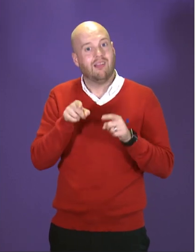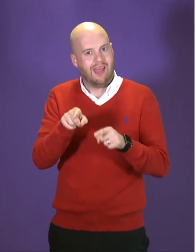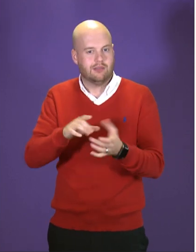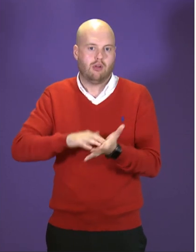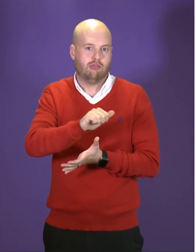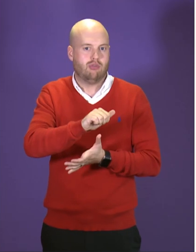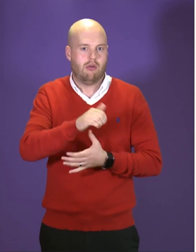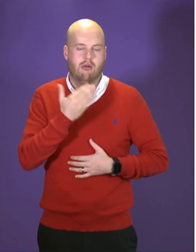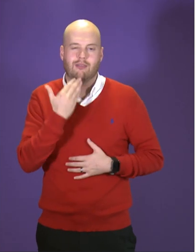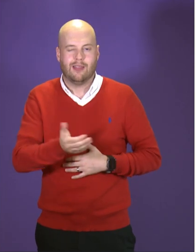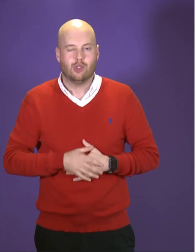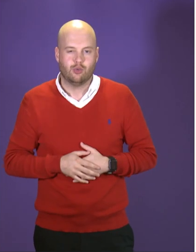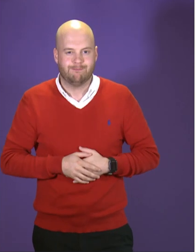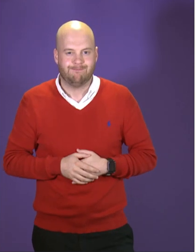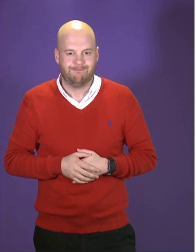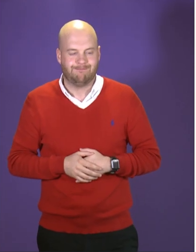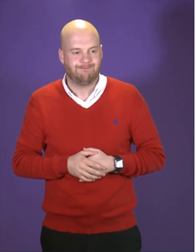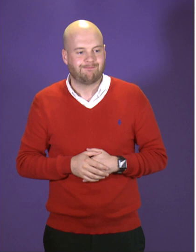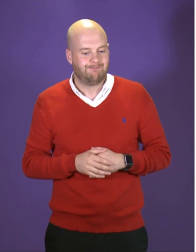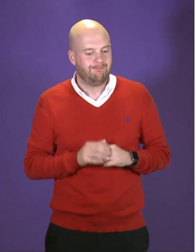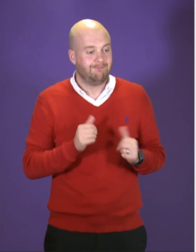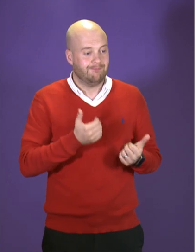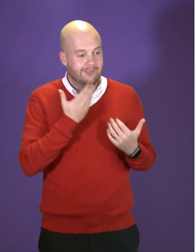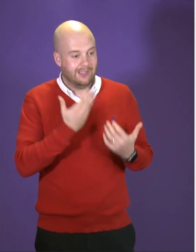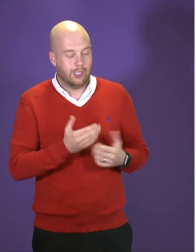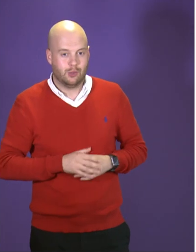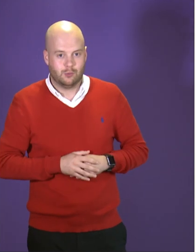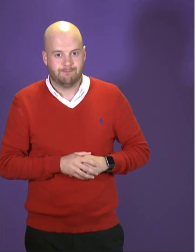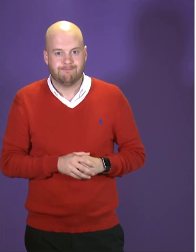culture. Thank you. Thank you, Minister.